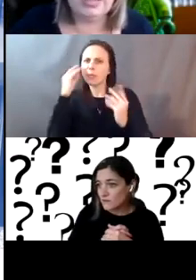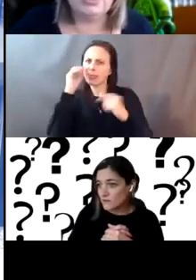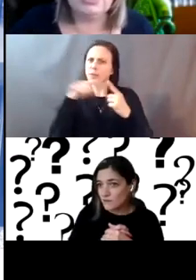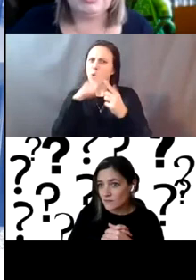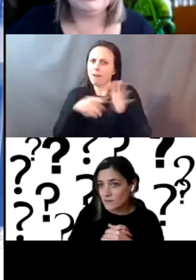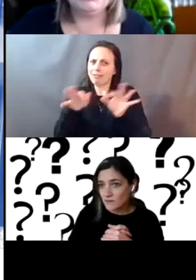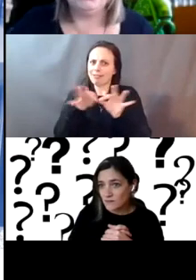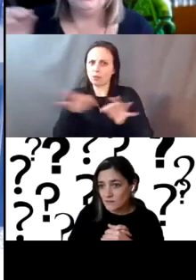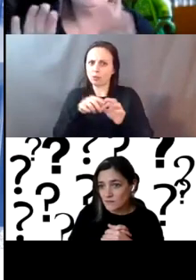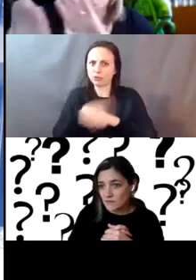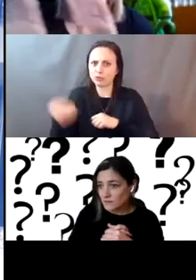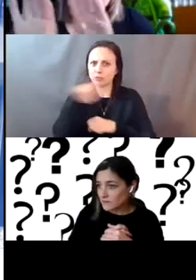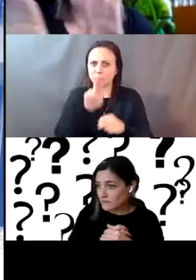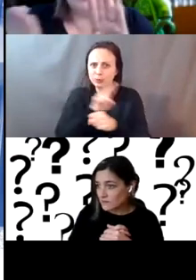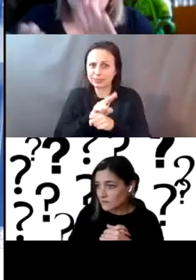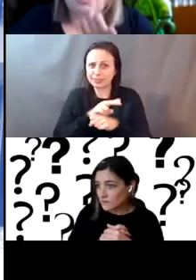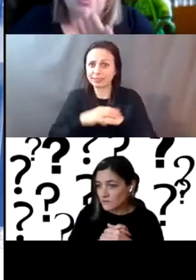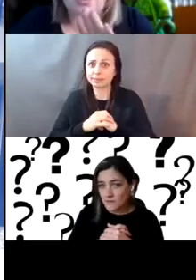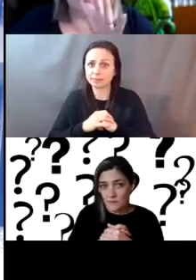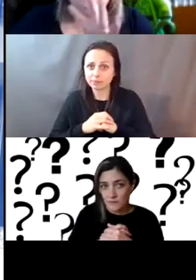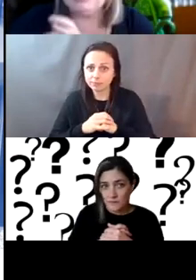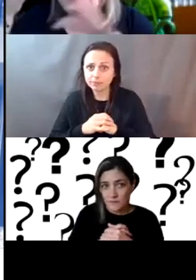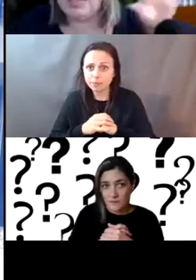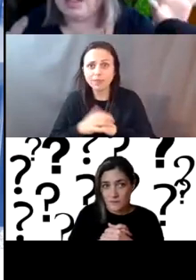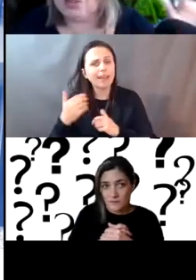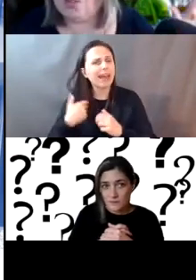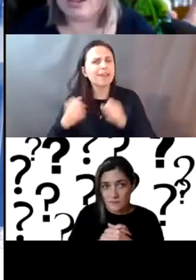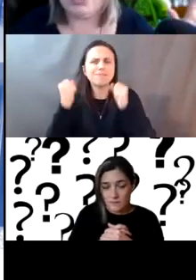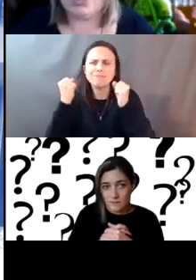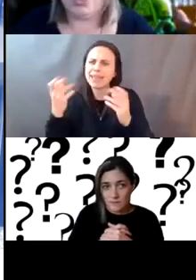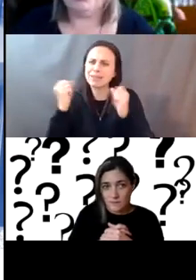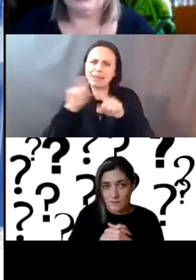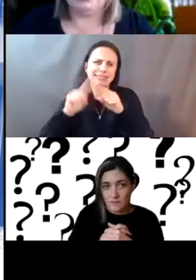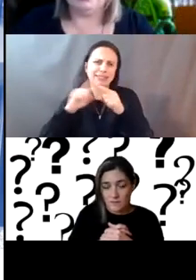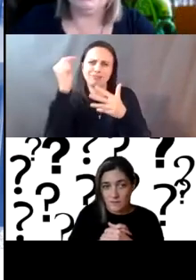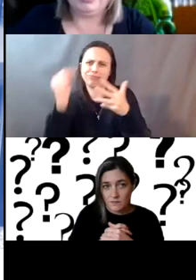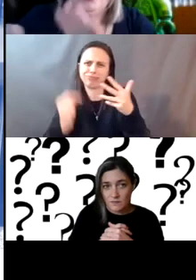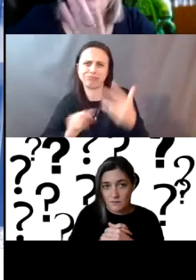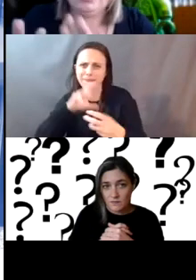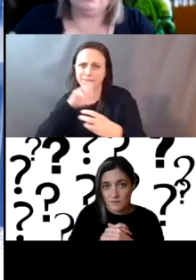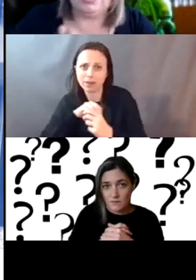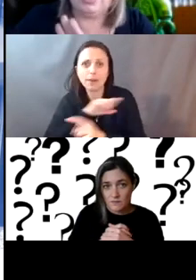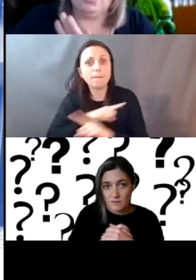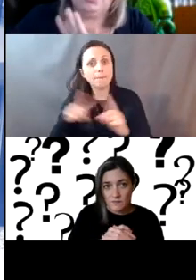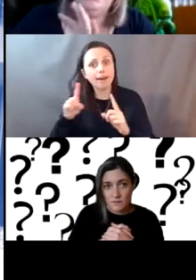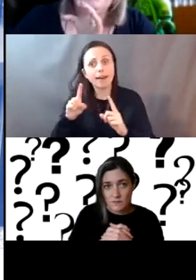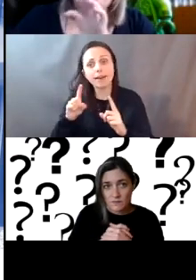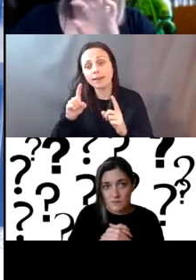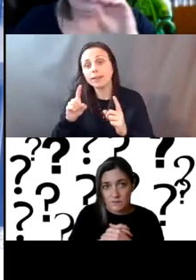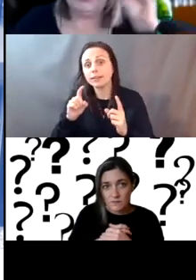those pages, because they do, all things being equal, like there's many, many other factors obviously at play, but all things being